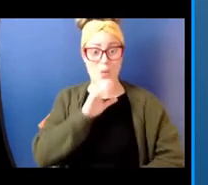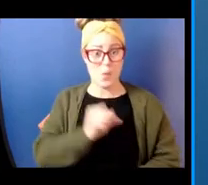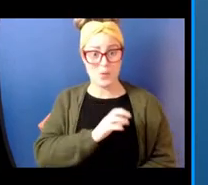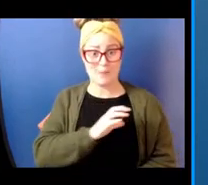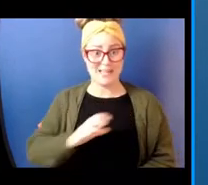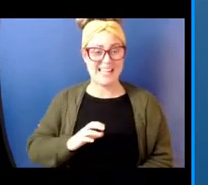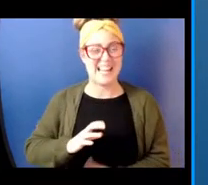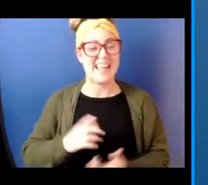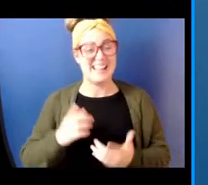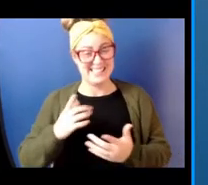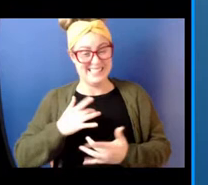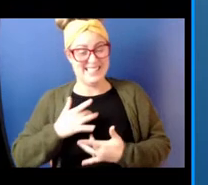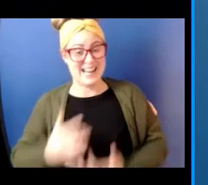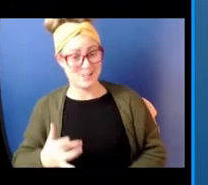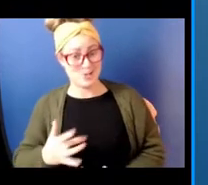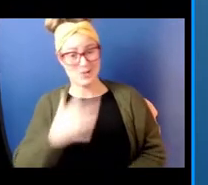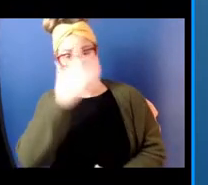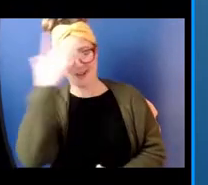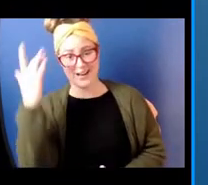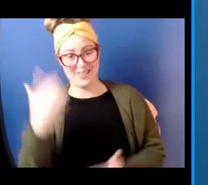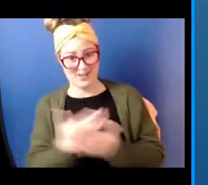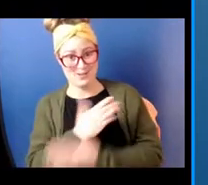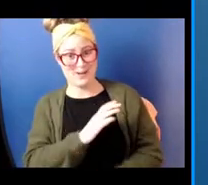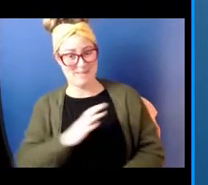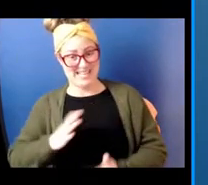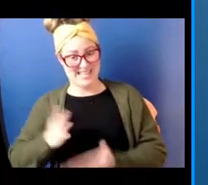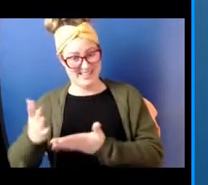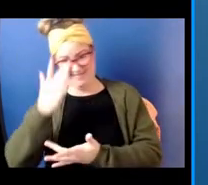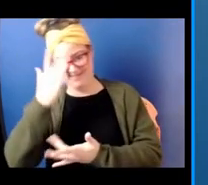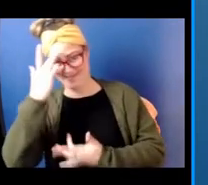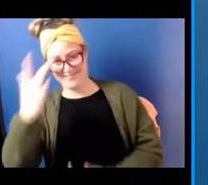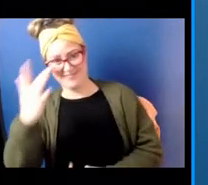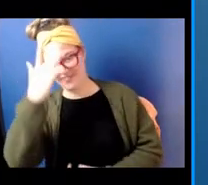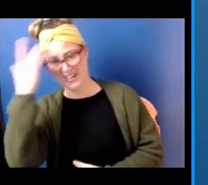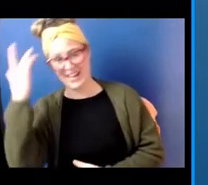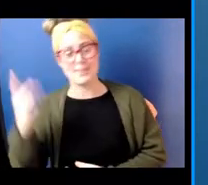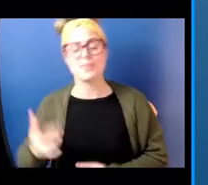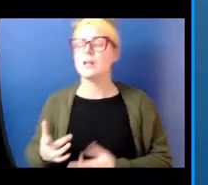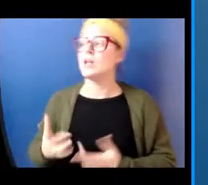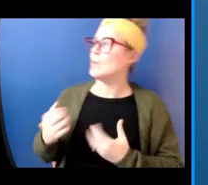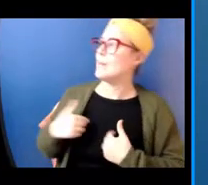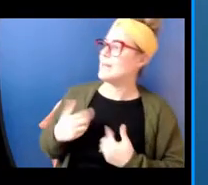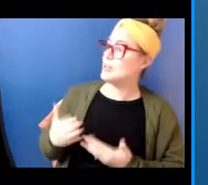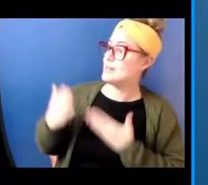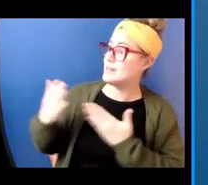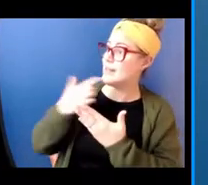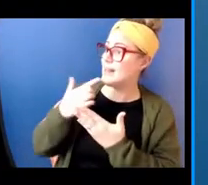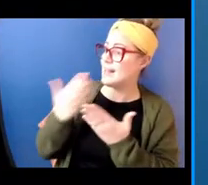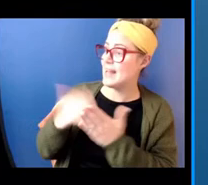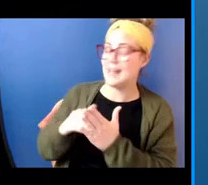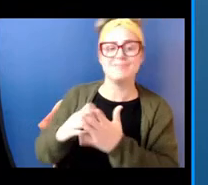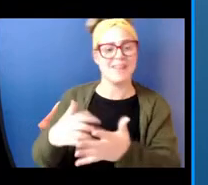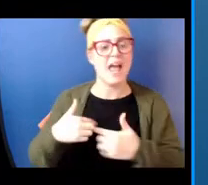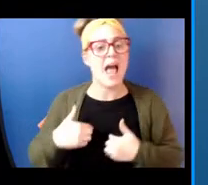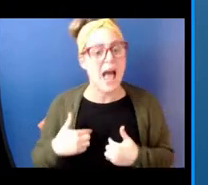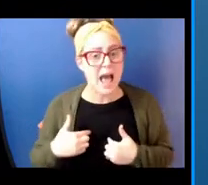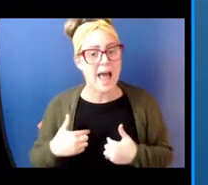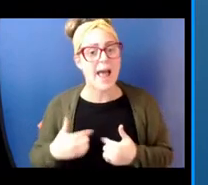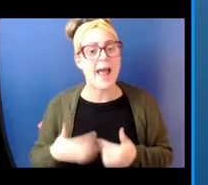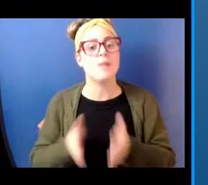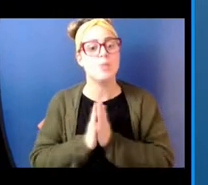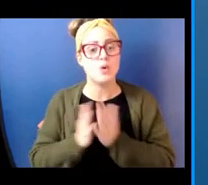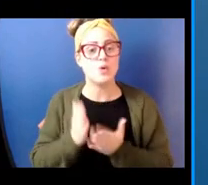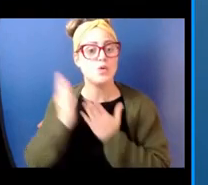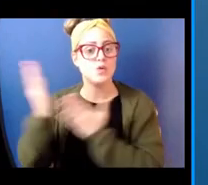new committee after all the buy played you need me to restate the motion couldn't hurt yeah I moved that preliminary